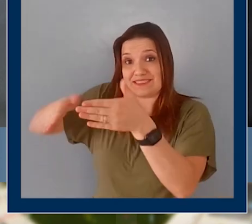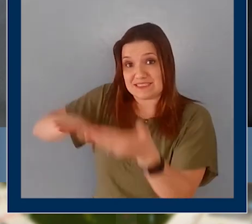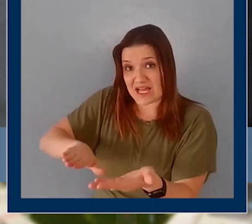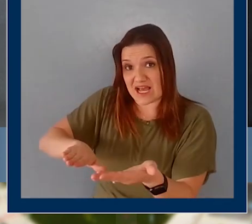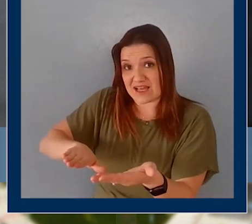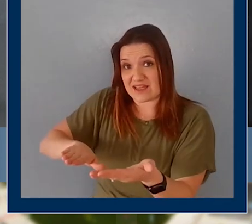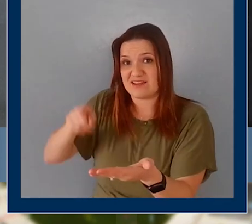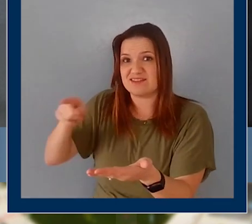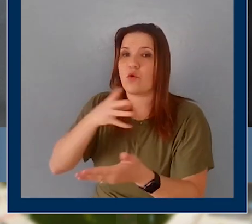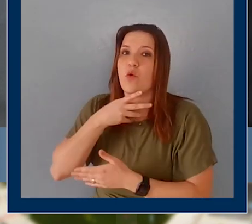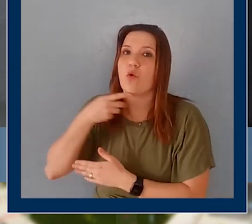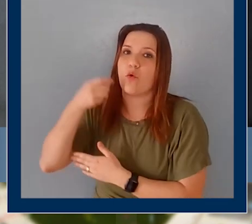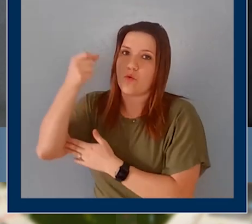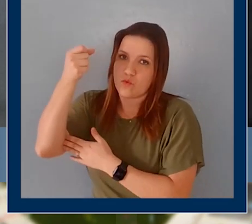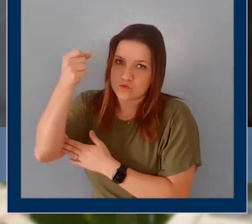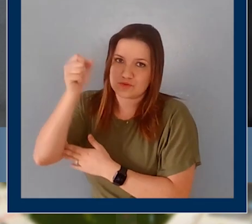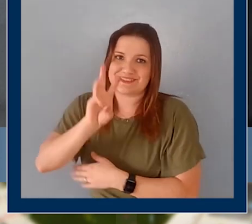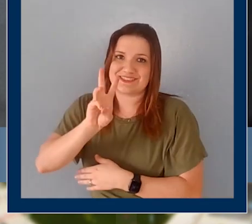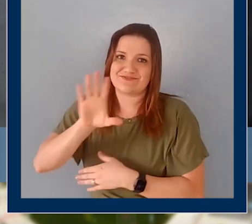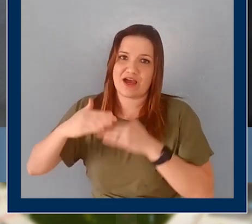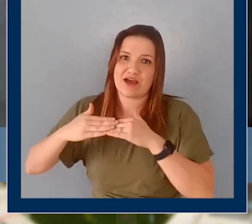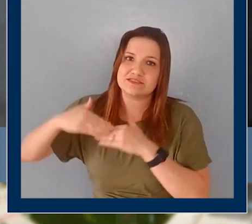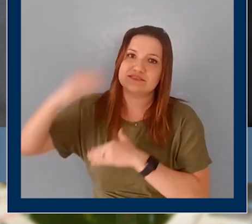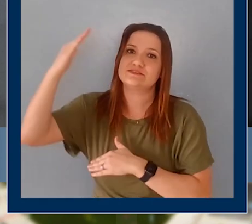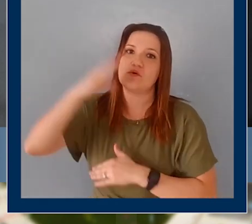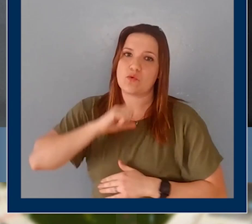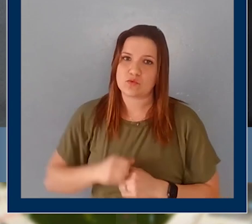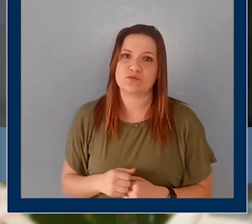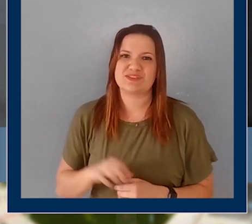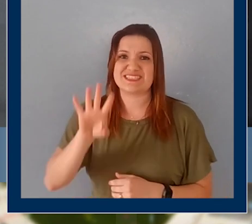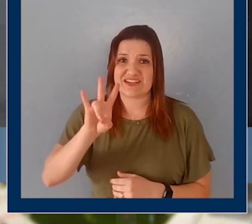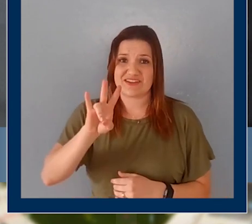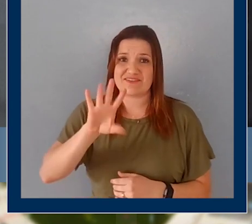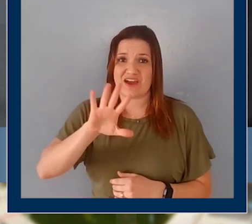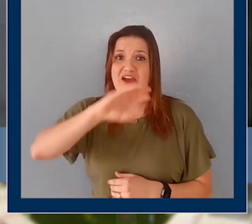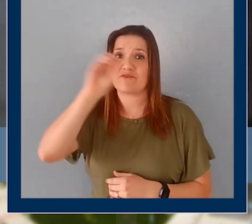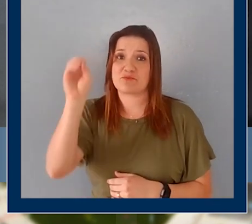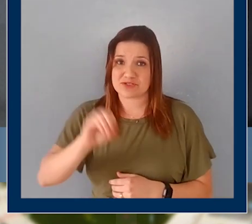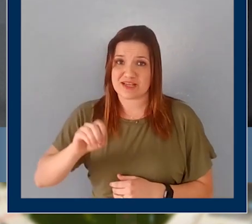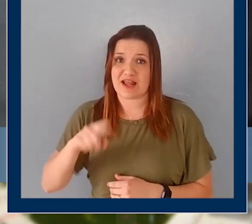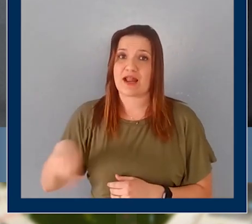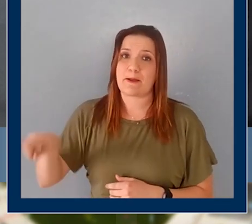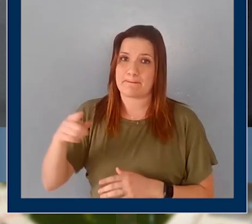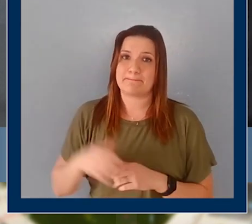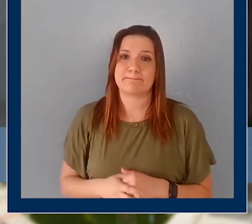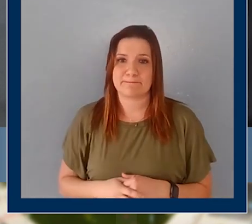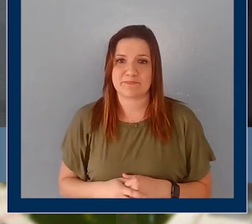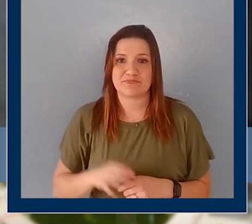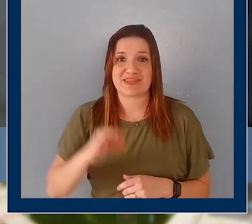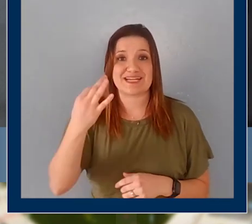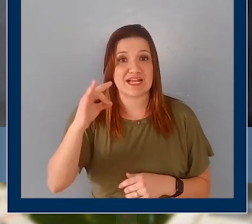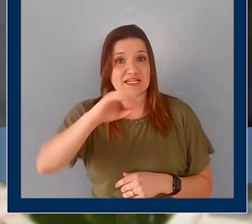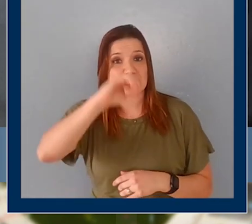almost 5,000 of them are in the ICU. I was also going to share with you again, in terms of those